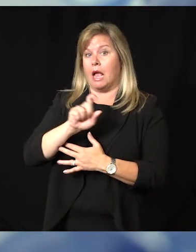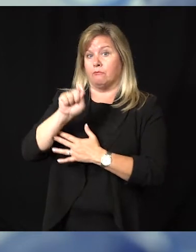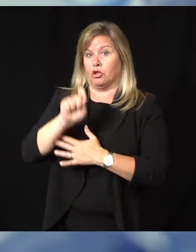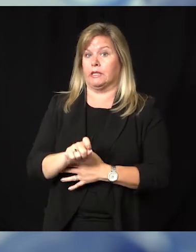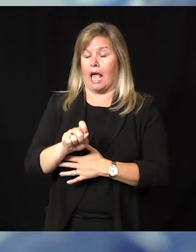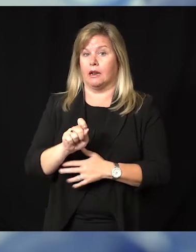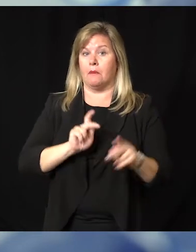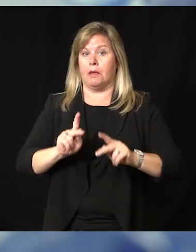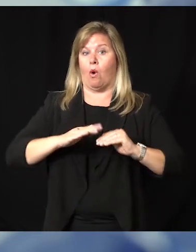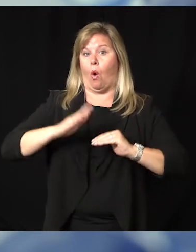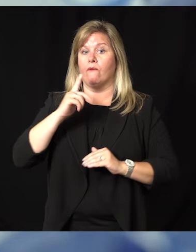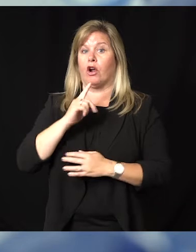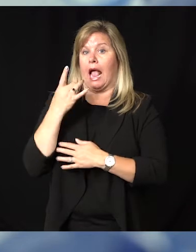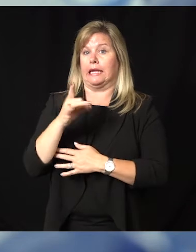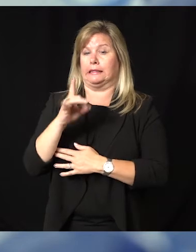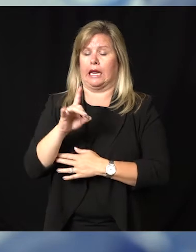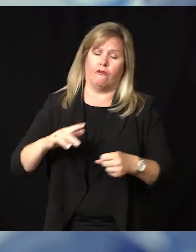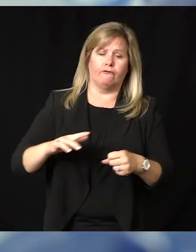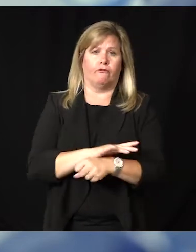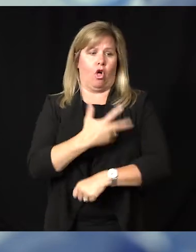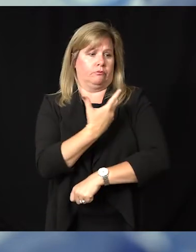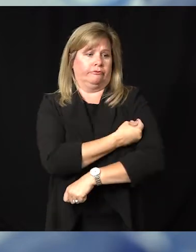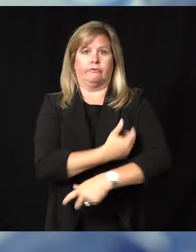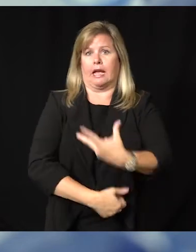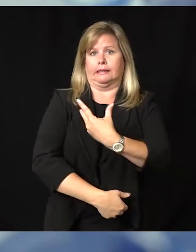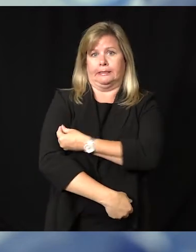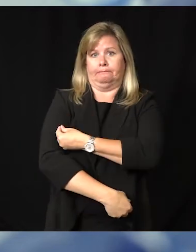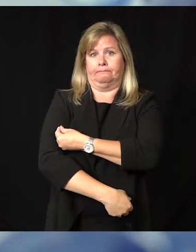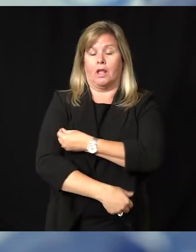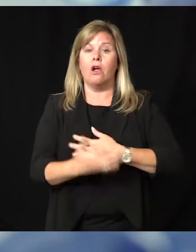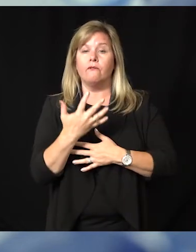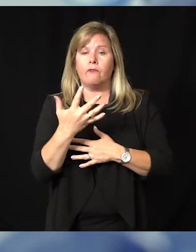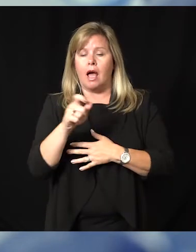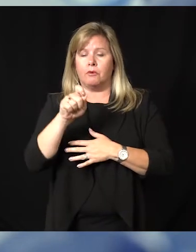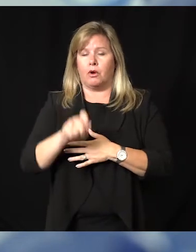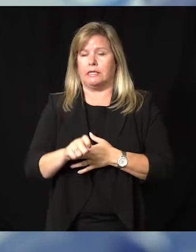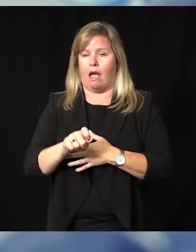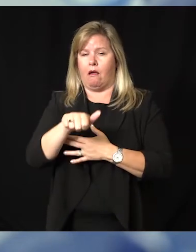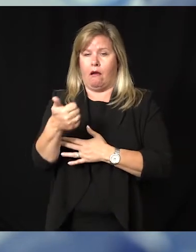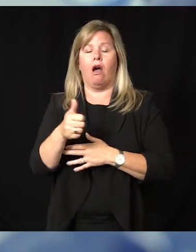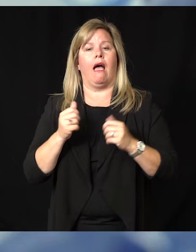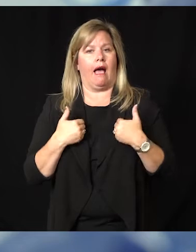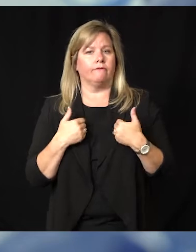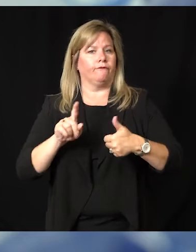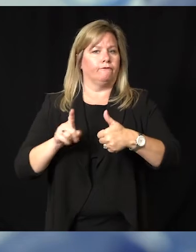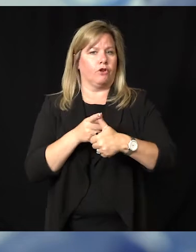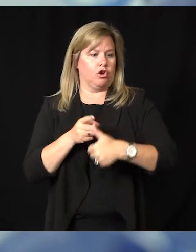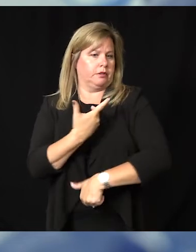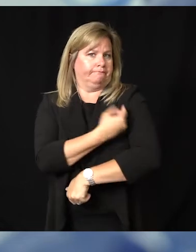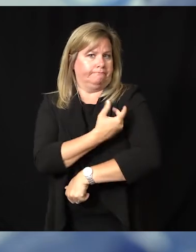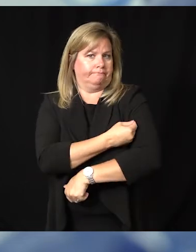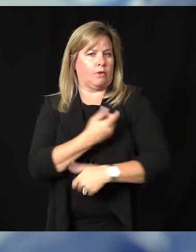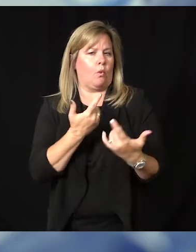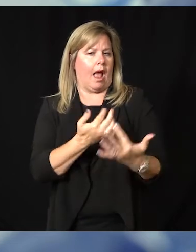fully vaccinated here in Kent County, and about 5% more have received the first dose and are awaiting their second